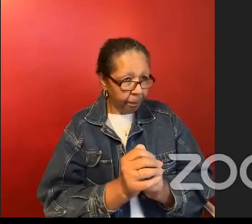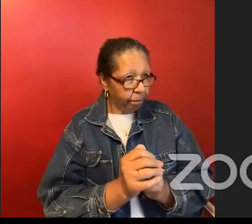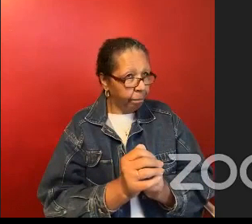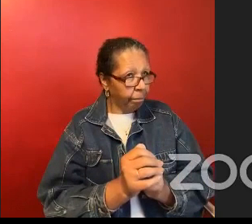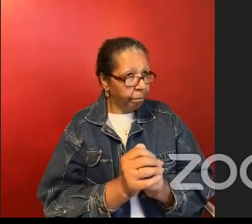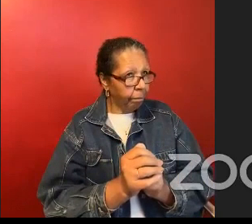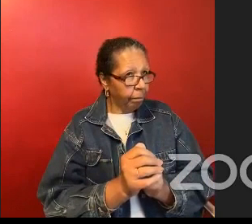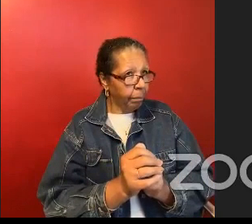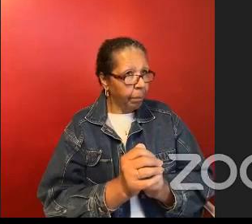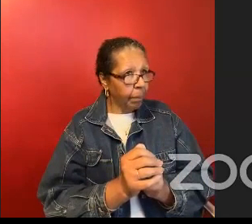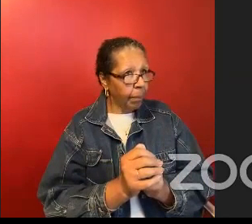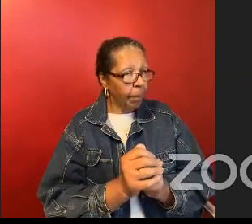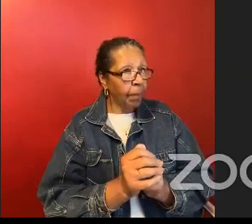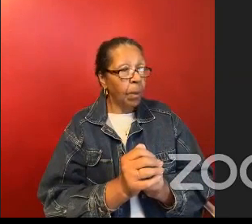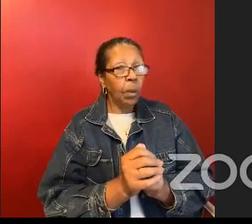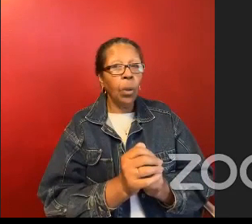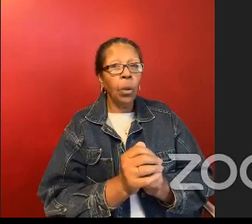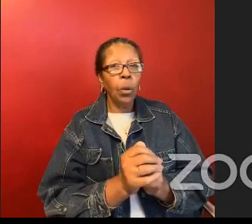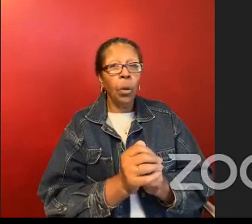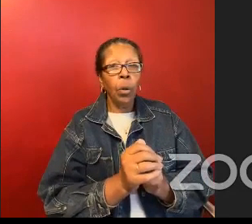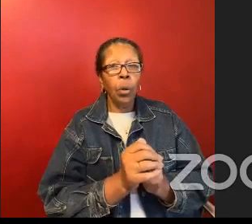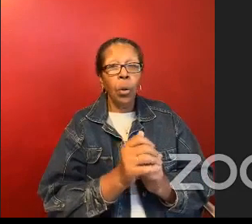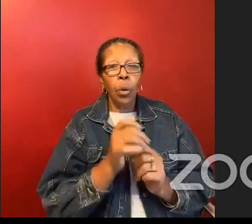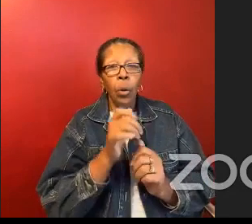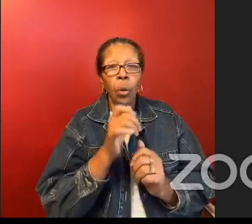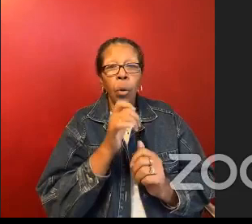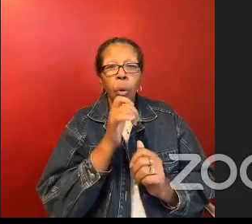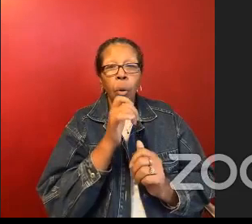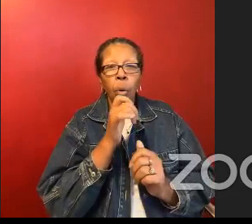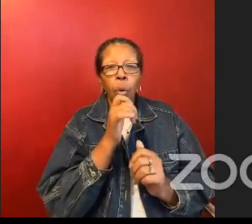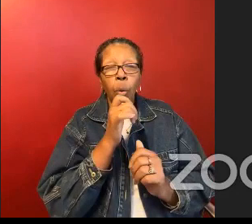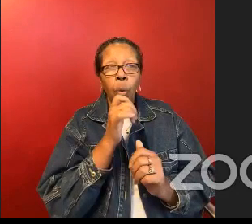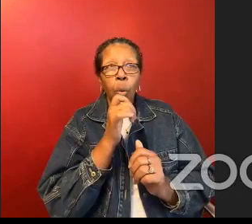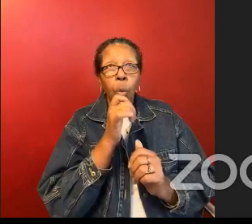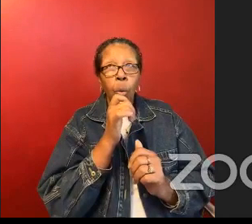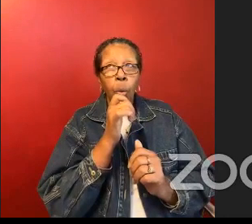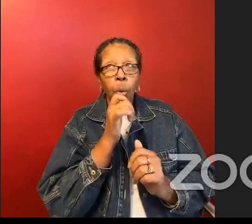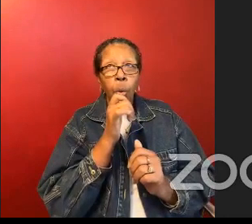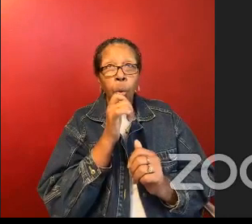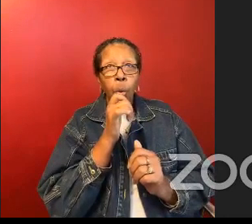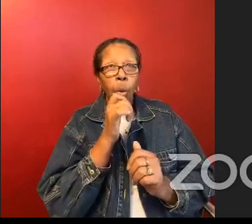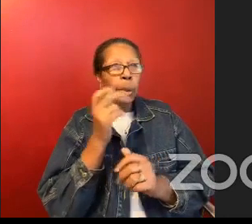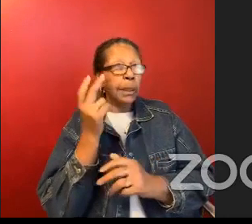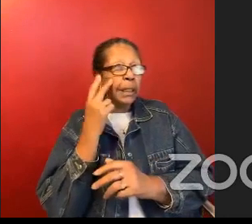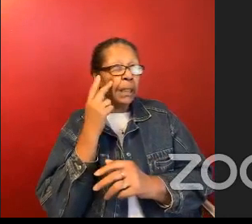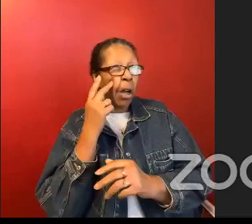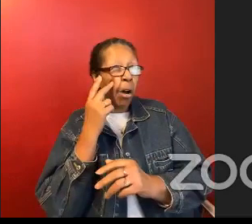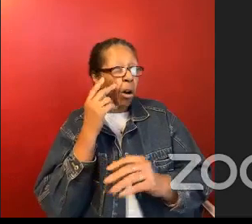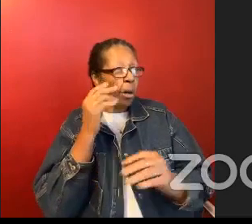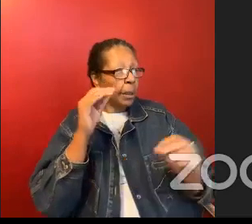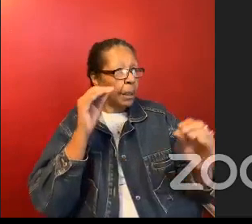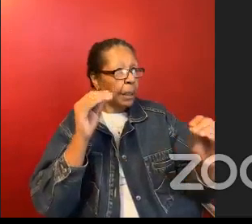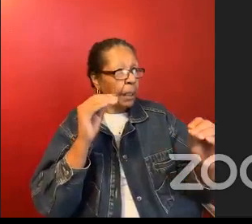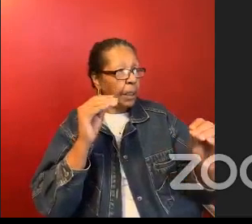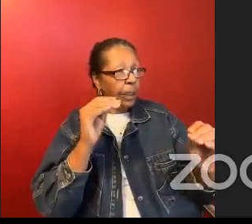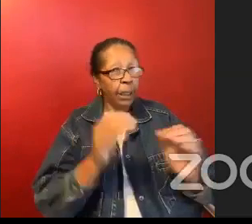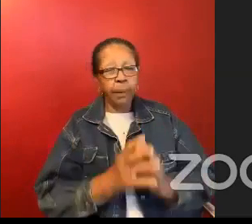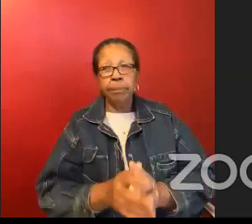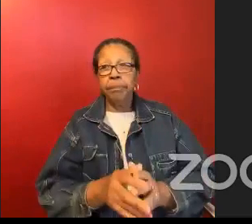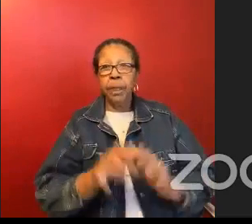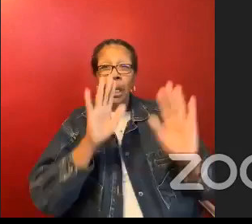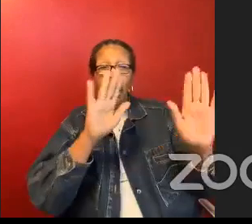instilled with doctrine, with examples of miracles. Their own faith was